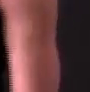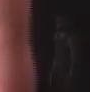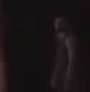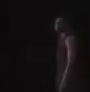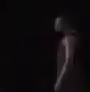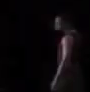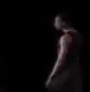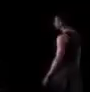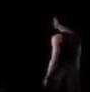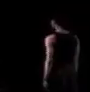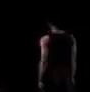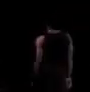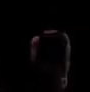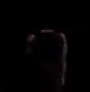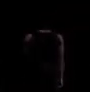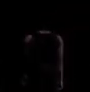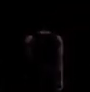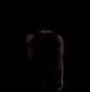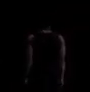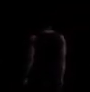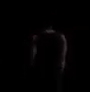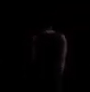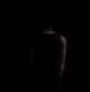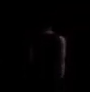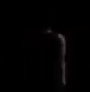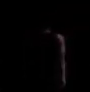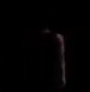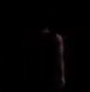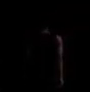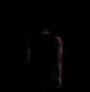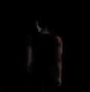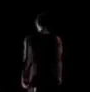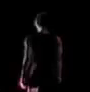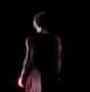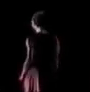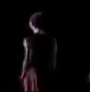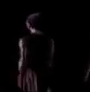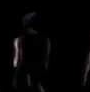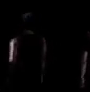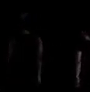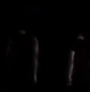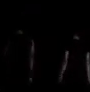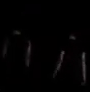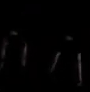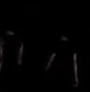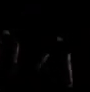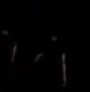jail, to be suspended if they left the state for 25 years.